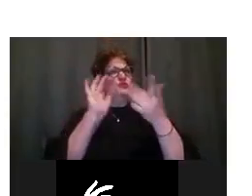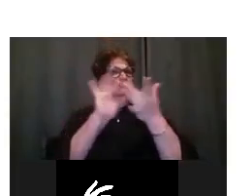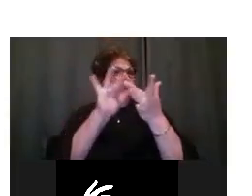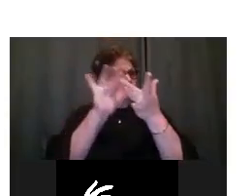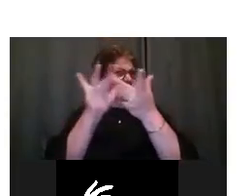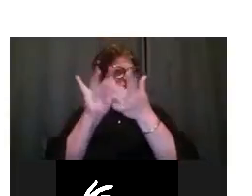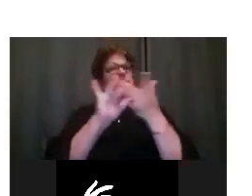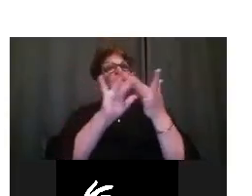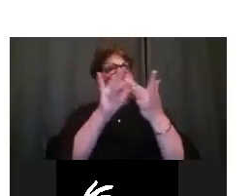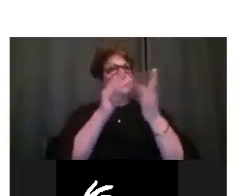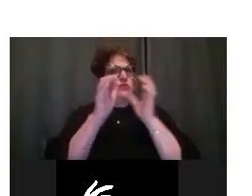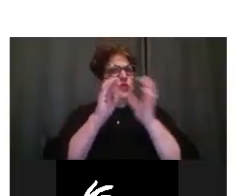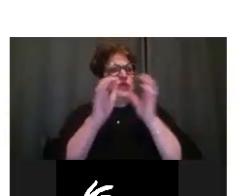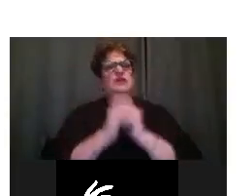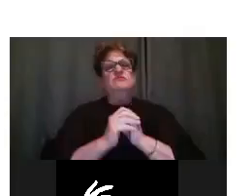Next slide.